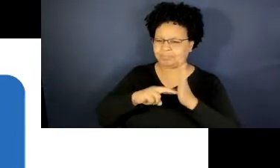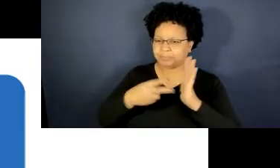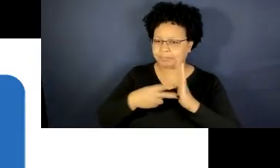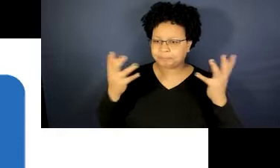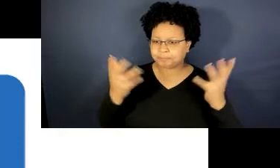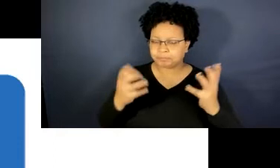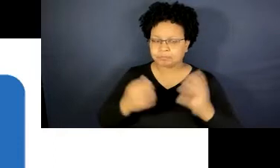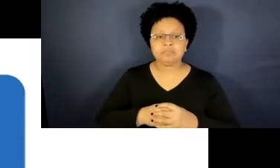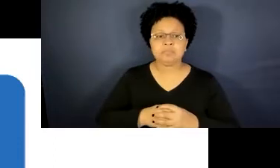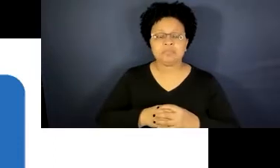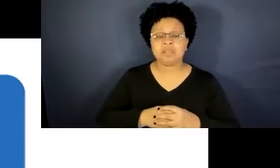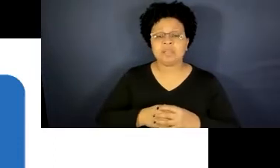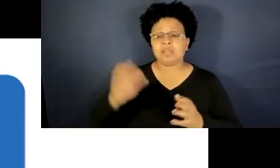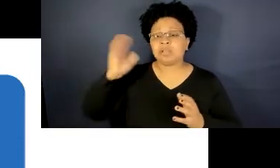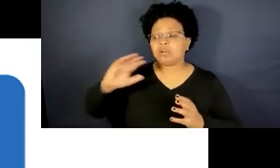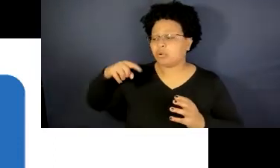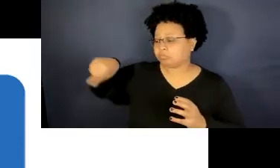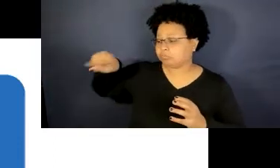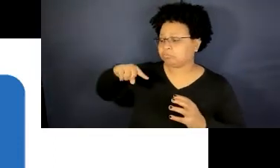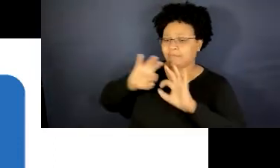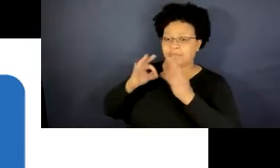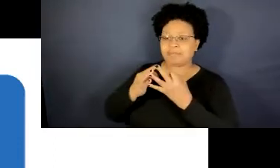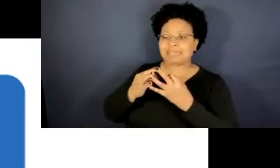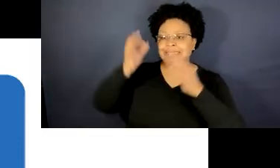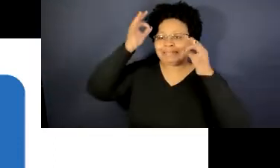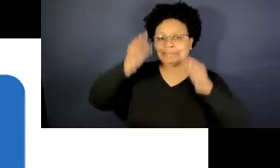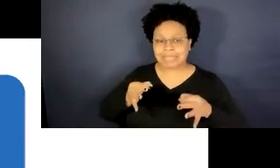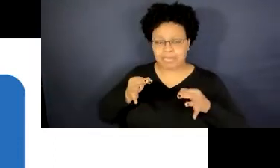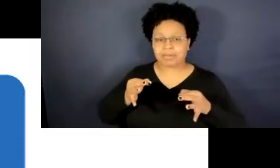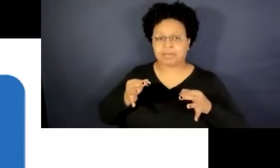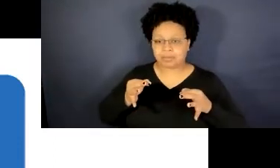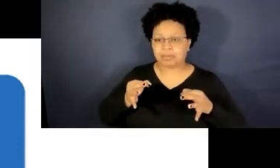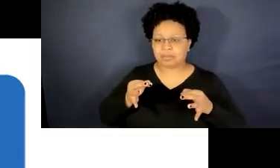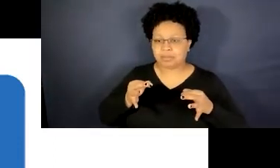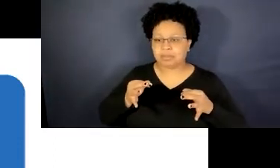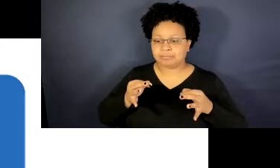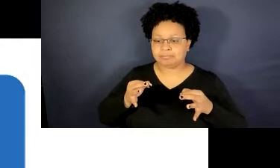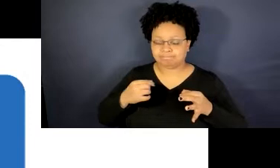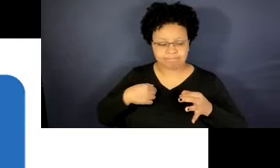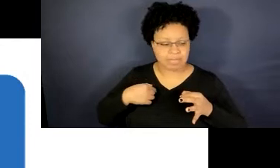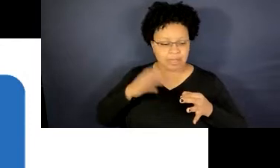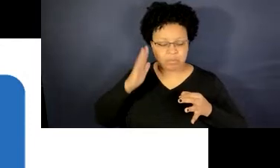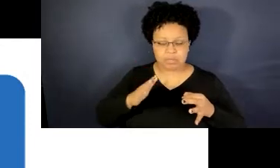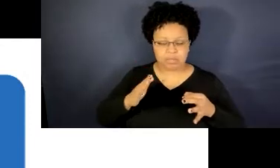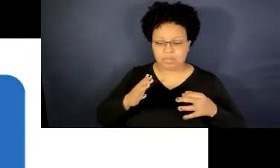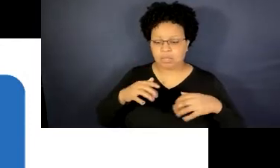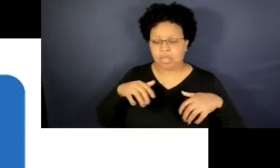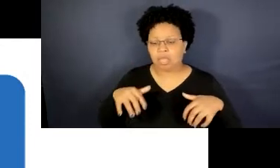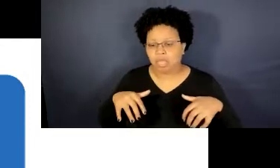They decided for themselves first that they were going to live. They decided, and this is where their resilience